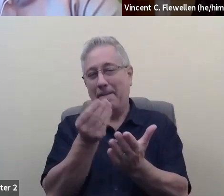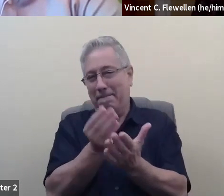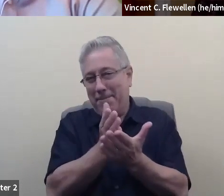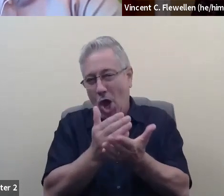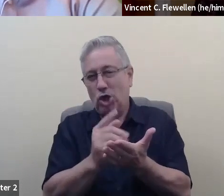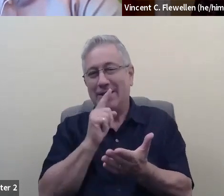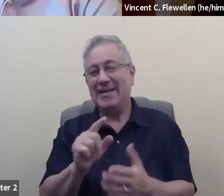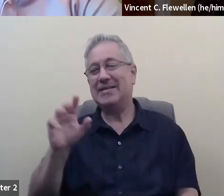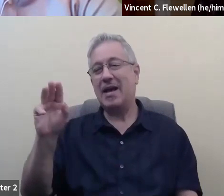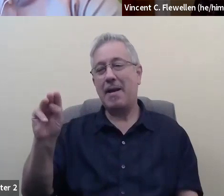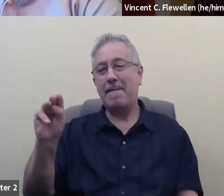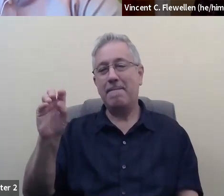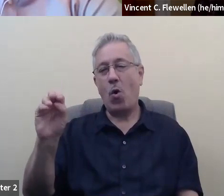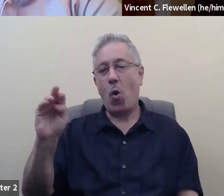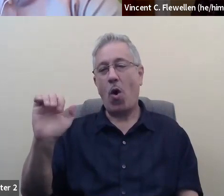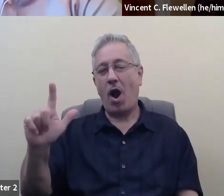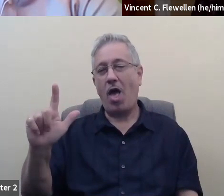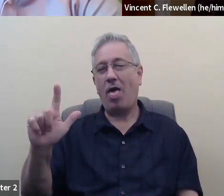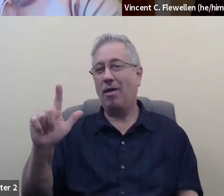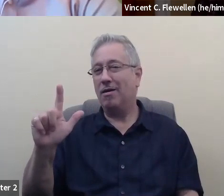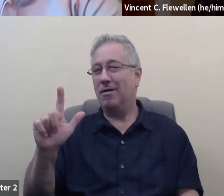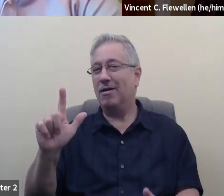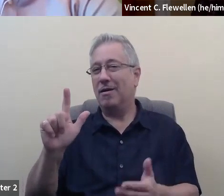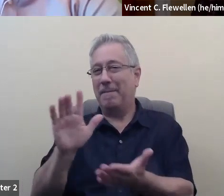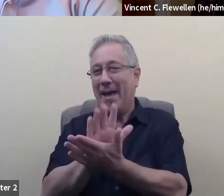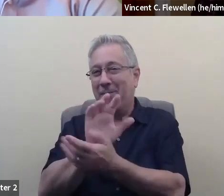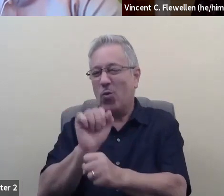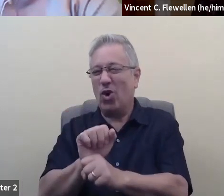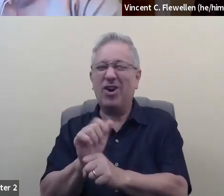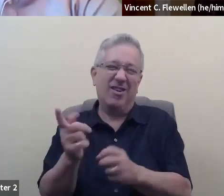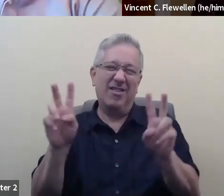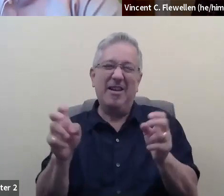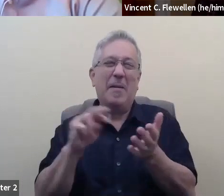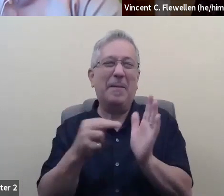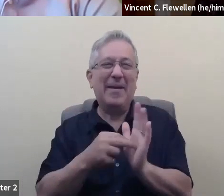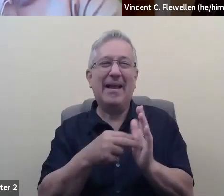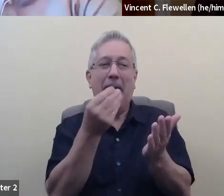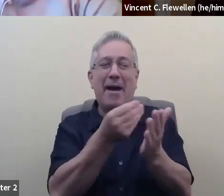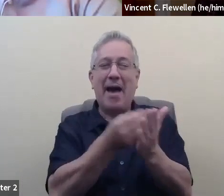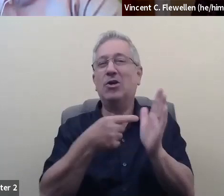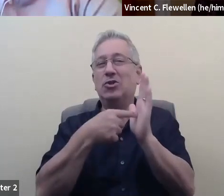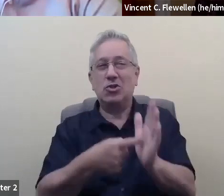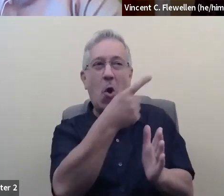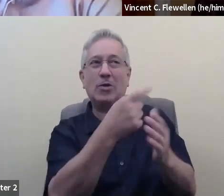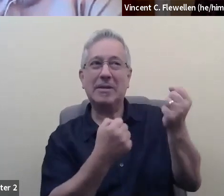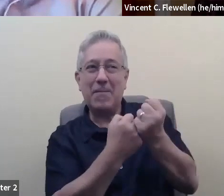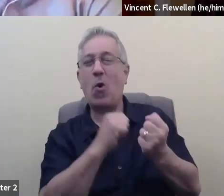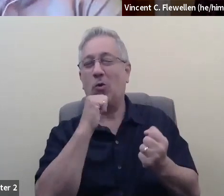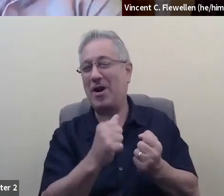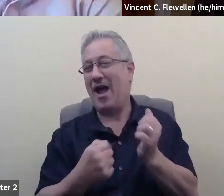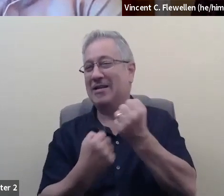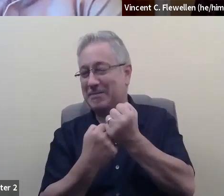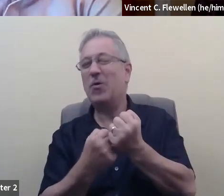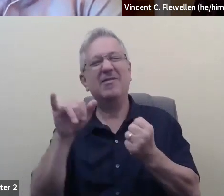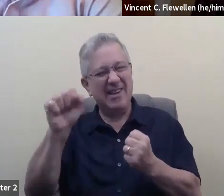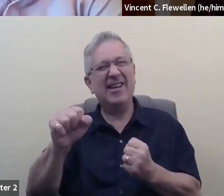that really stuck out to me? DNI is people are part of our DNA. If there was a phrase, Rodney, that I wanted to tell a